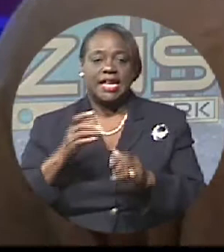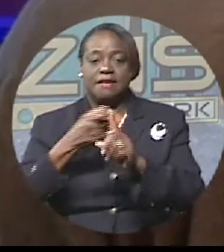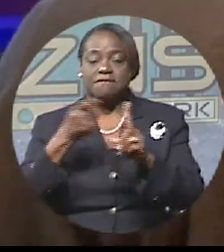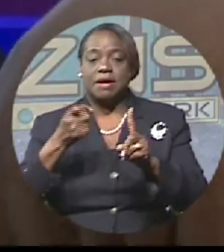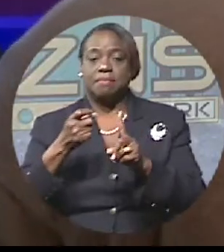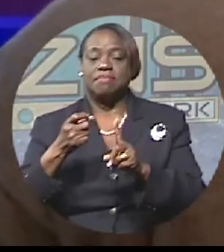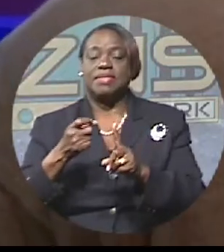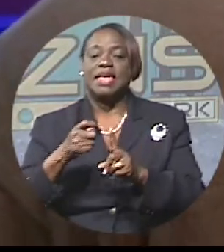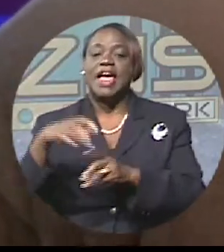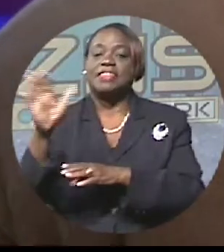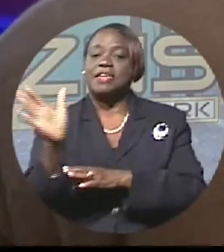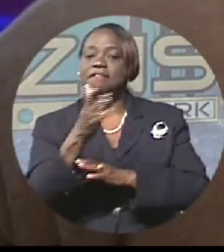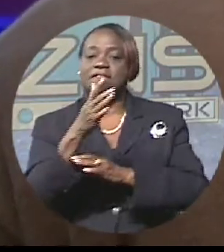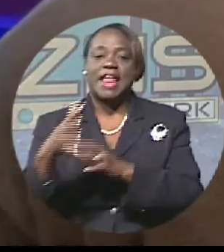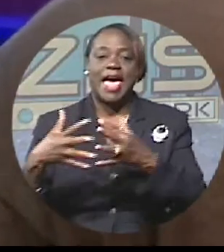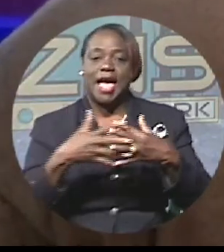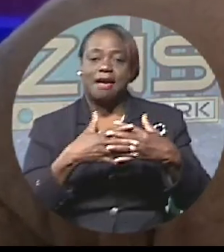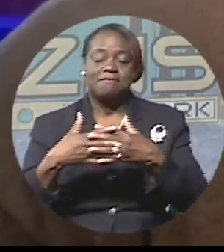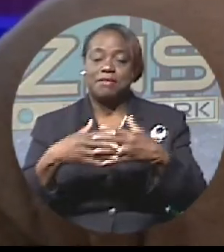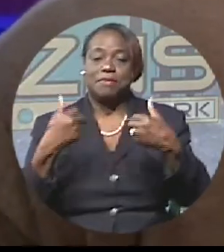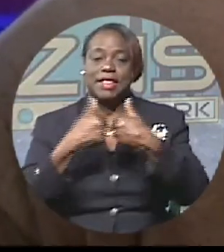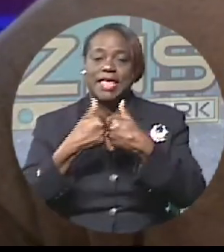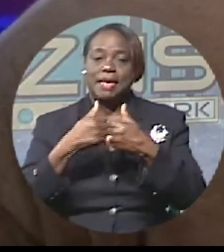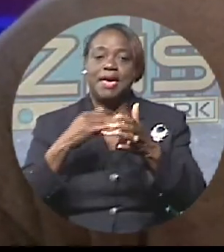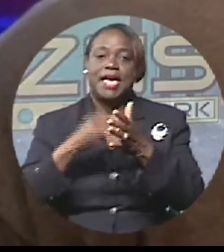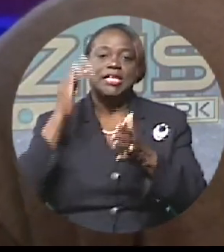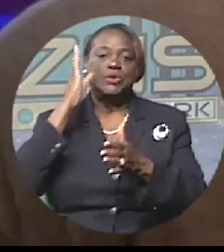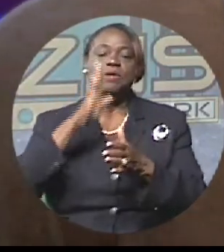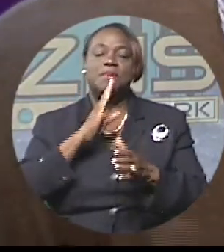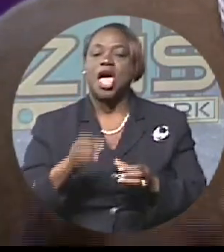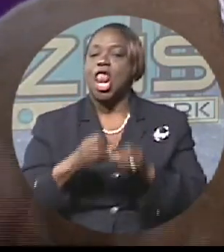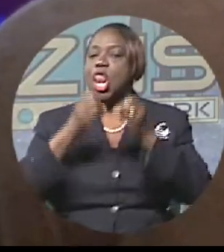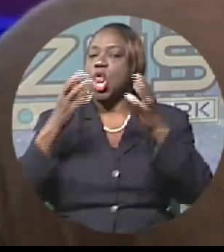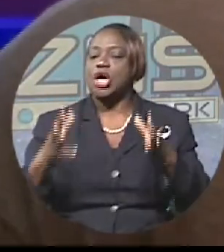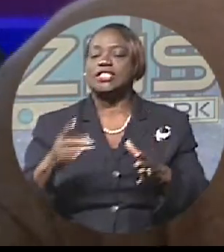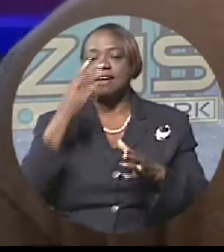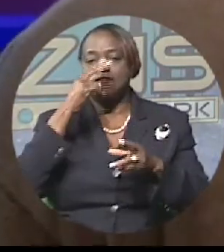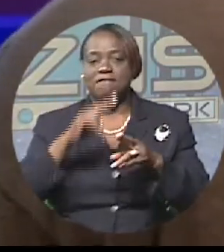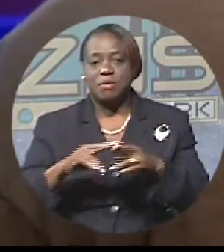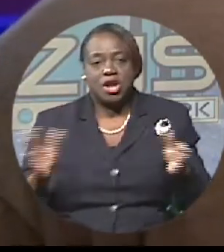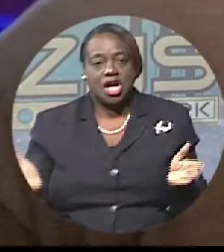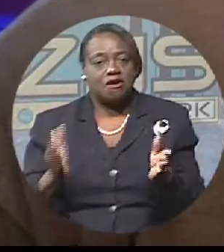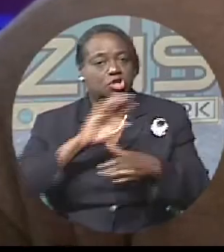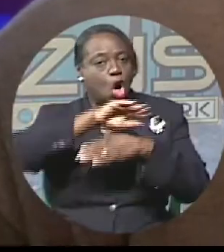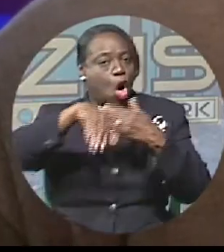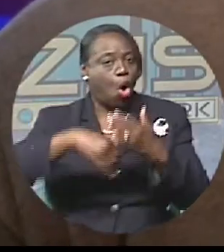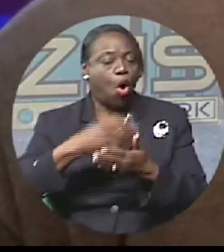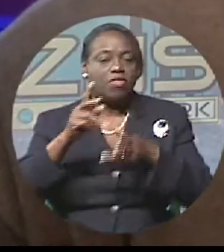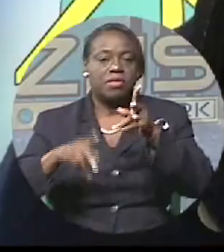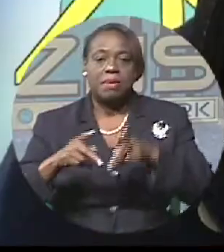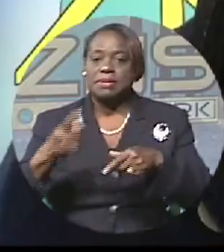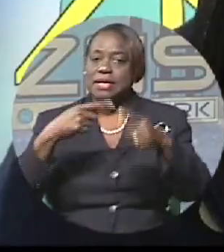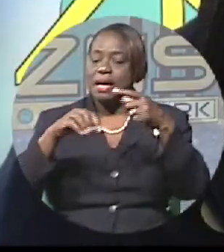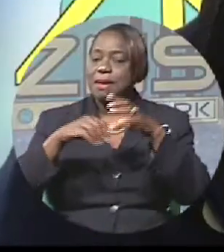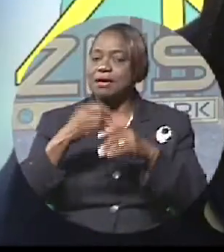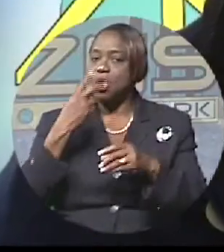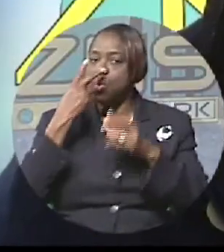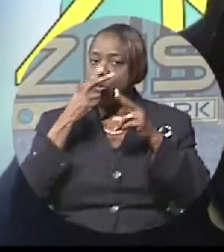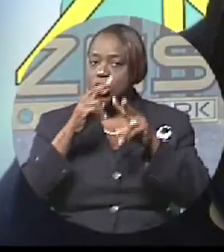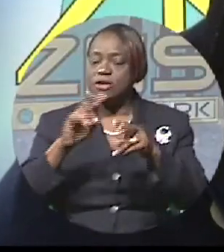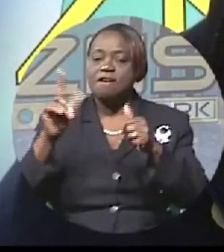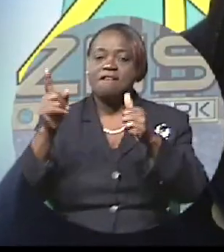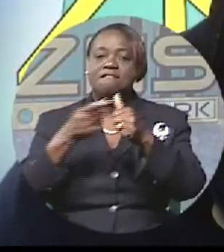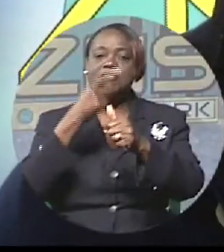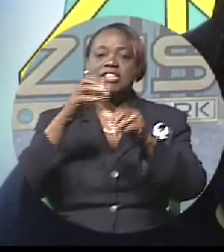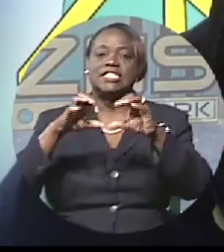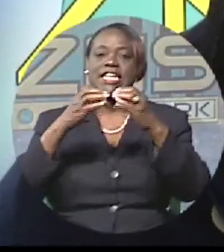it up with male and female. It's going to be a lot of fun, and we want to encourage everybody to come out and watch some first-class football. The Bahamas is only 46